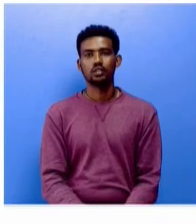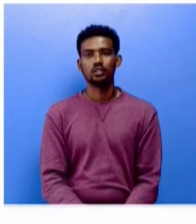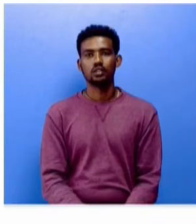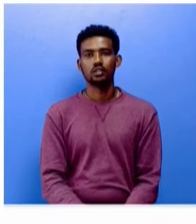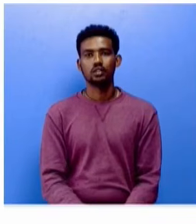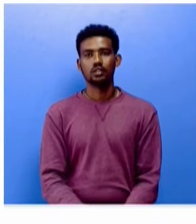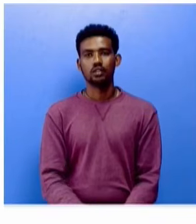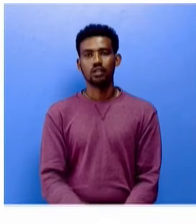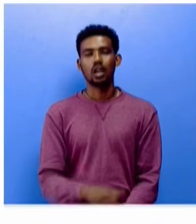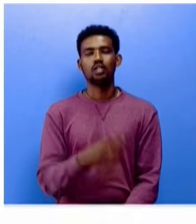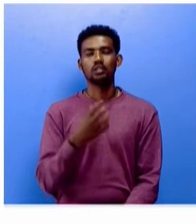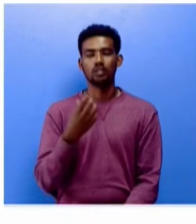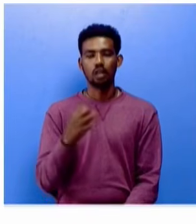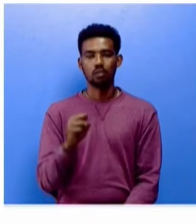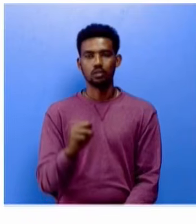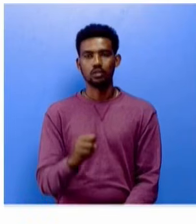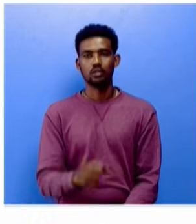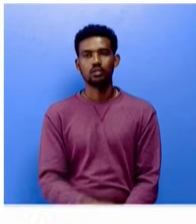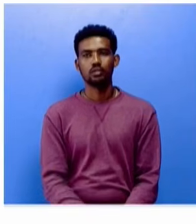our assignment.